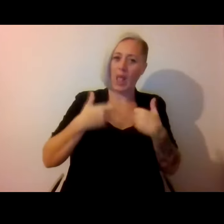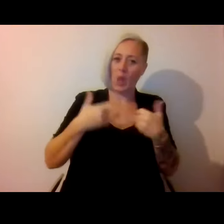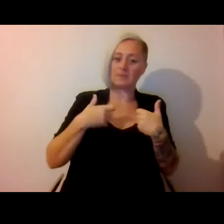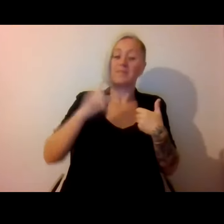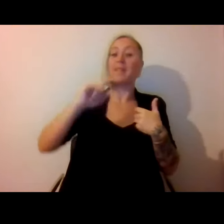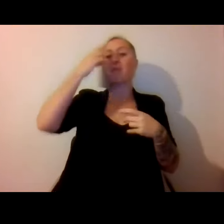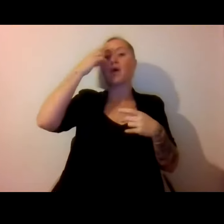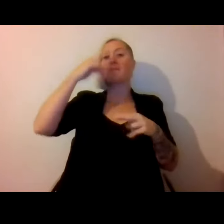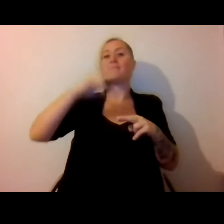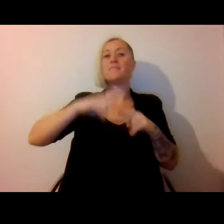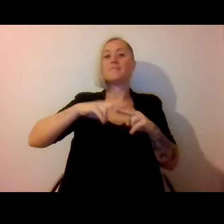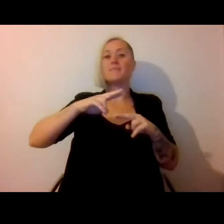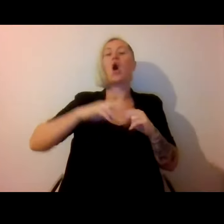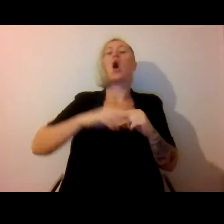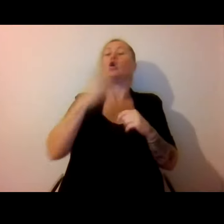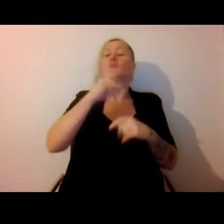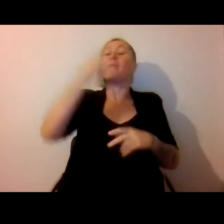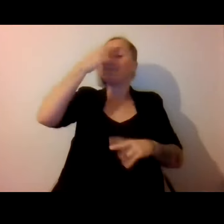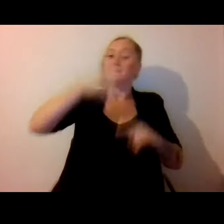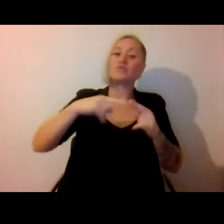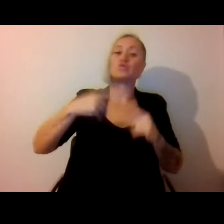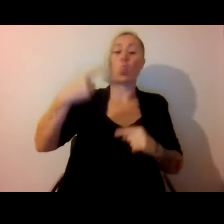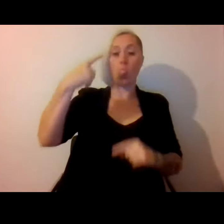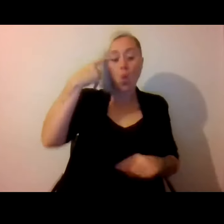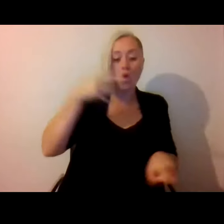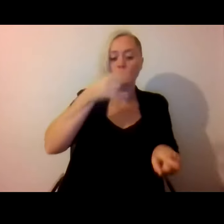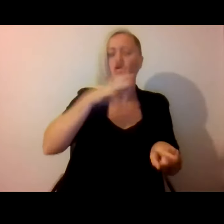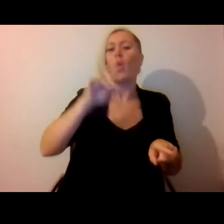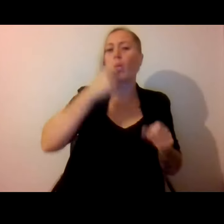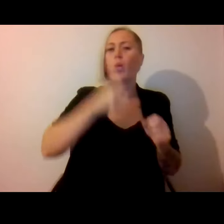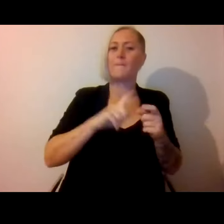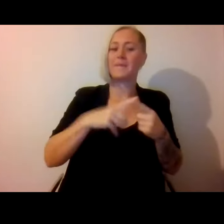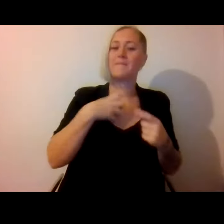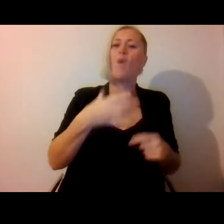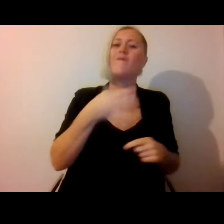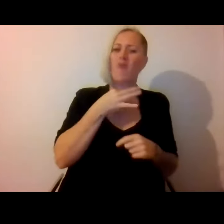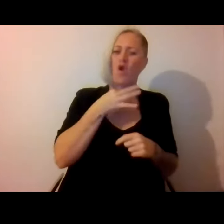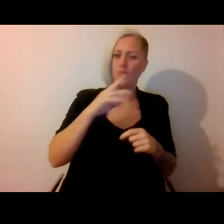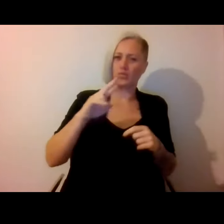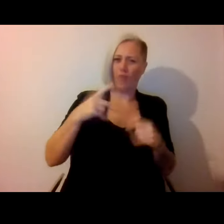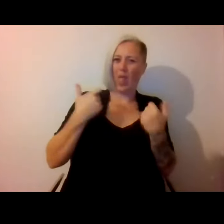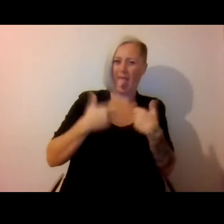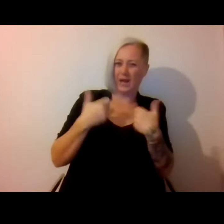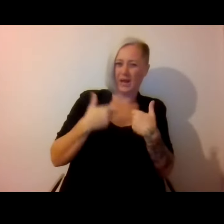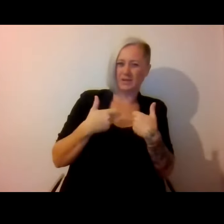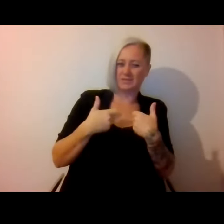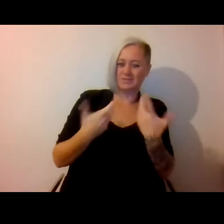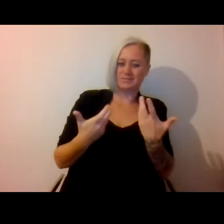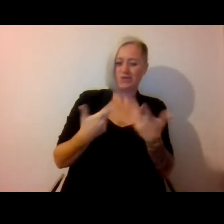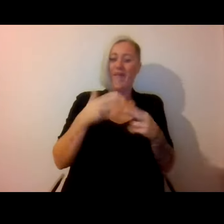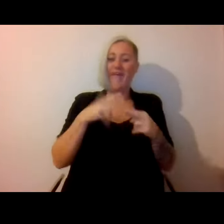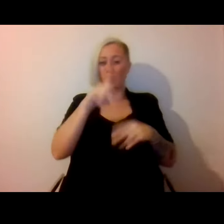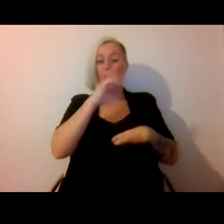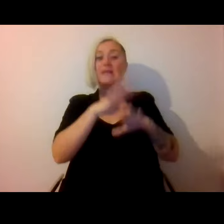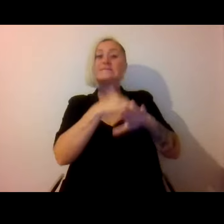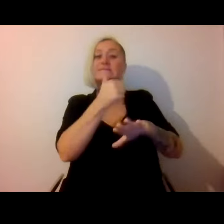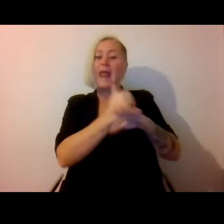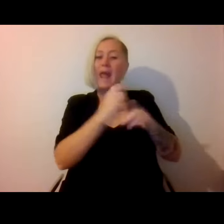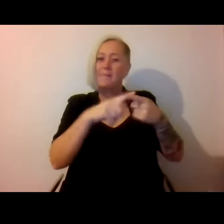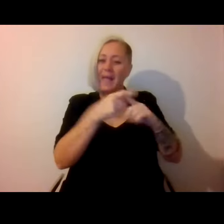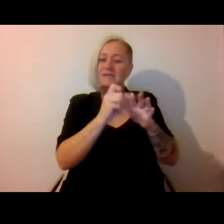the child was vulnerable to illnesses. You know, if you could establish expectations there, they probably wouldn't fall into that kind of